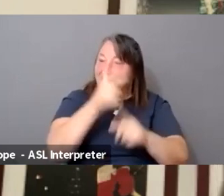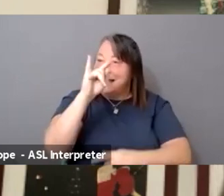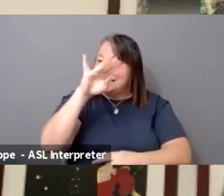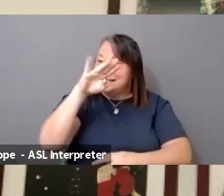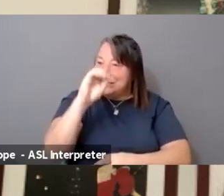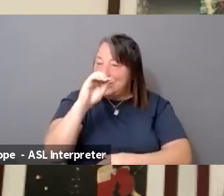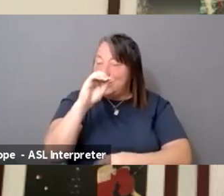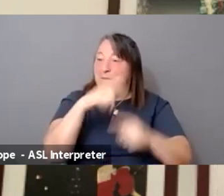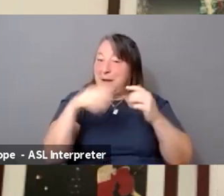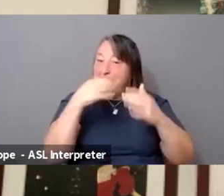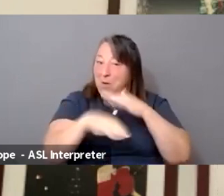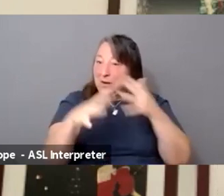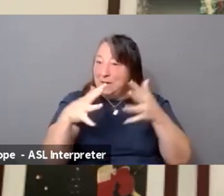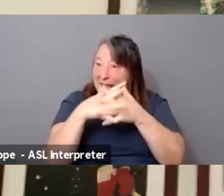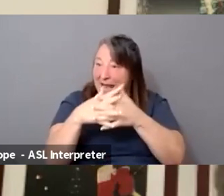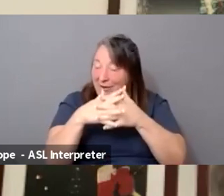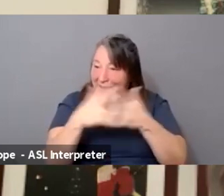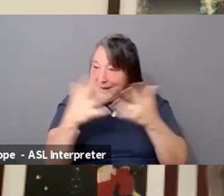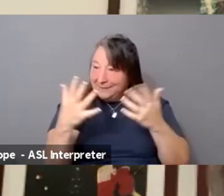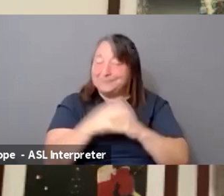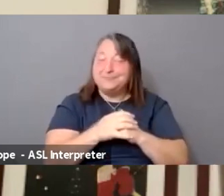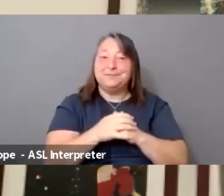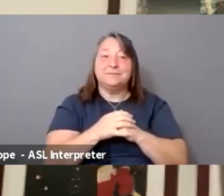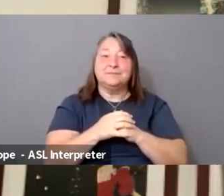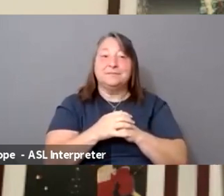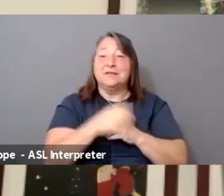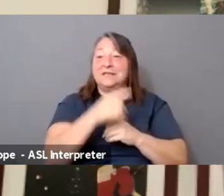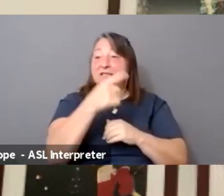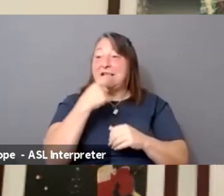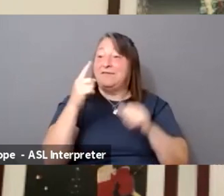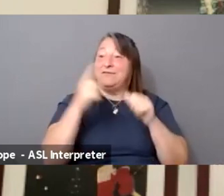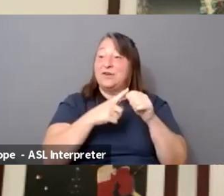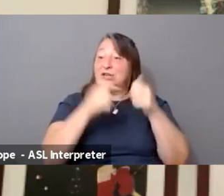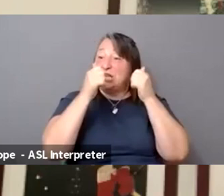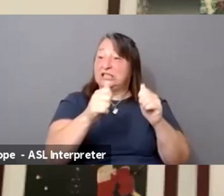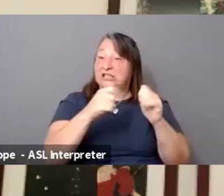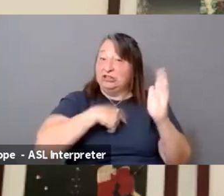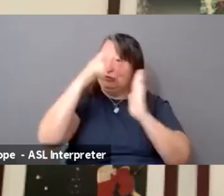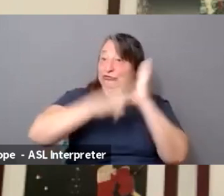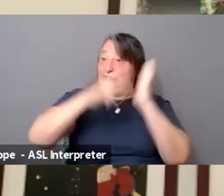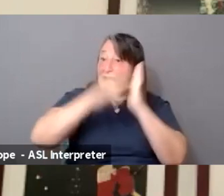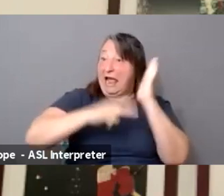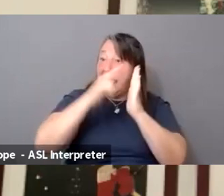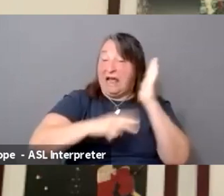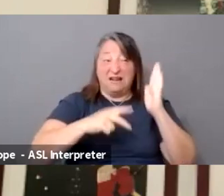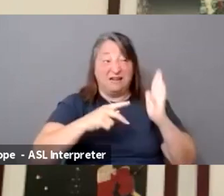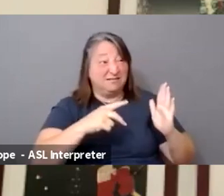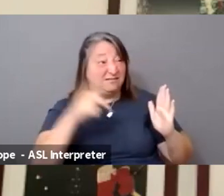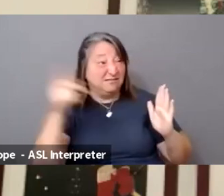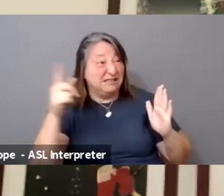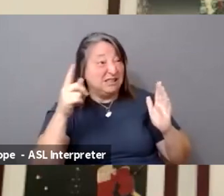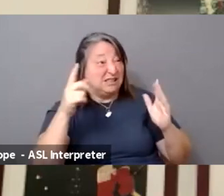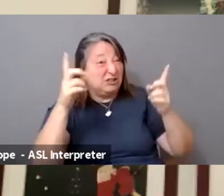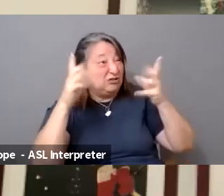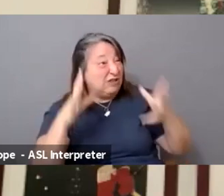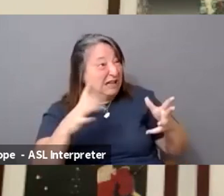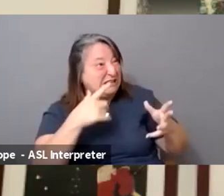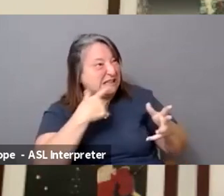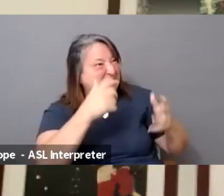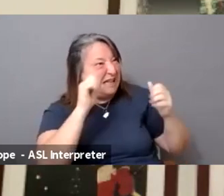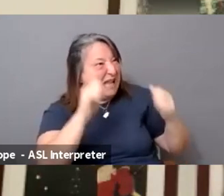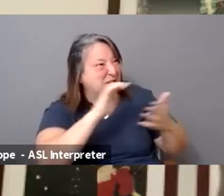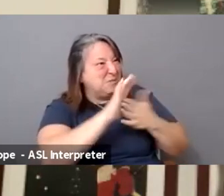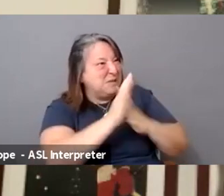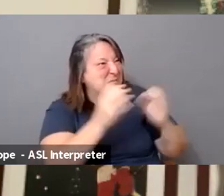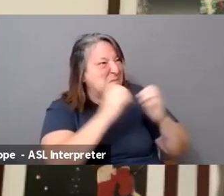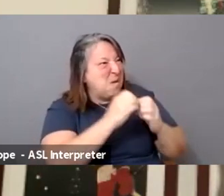said, one of her first auditions, you know, she read for it and they're like, well, can you be more Latin, you know,